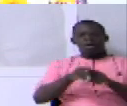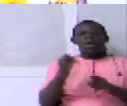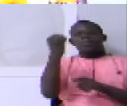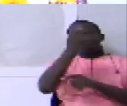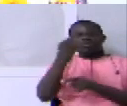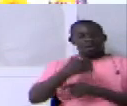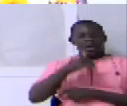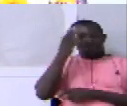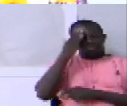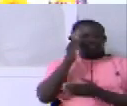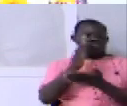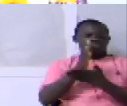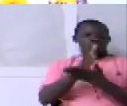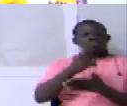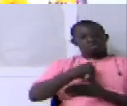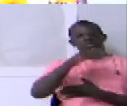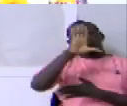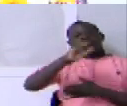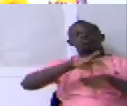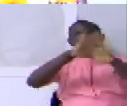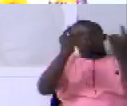Because I know I definitely wronged them.